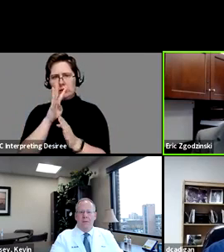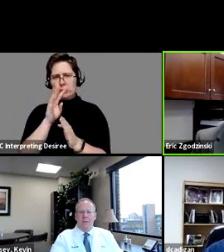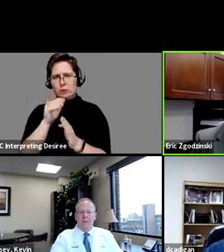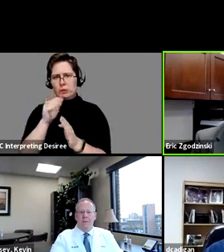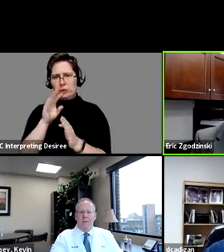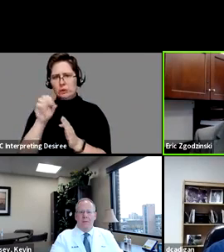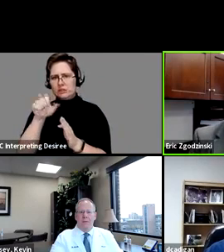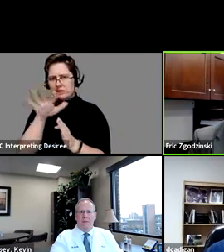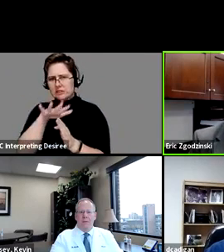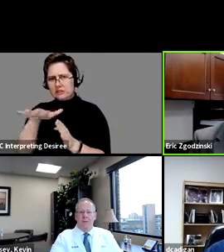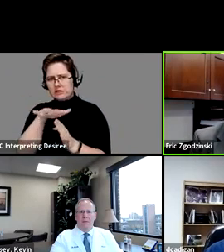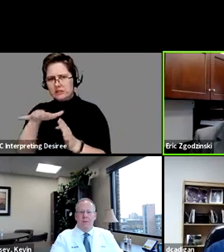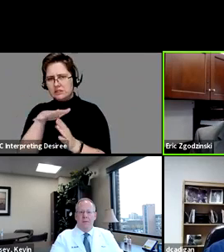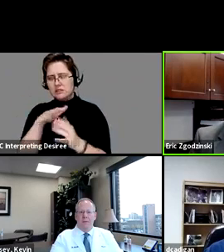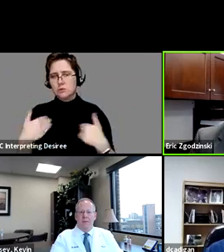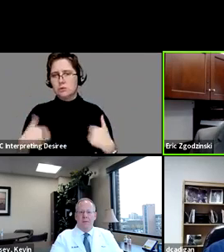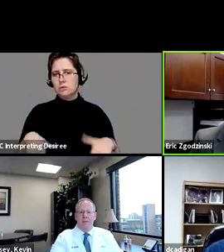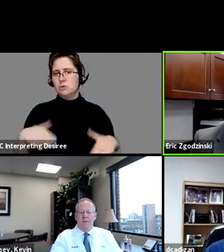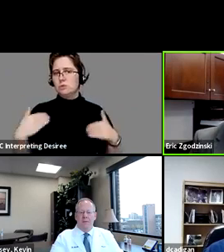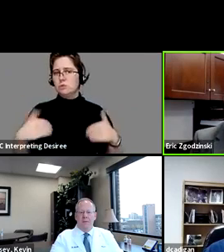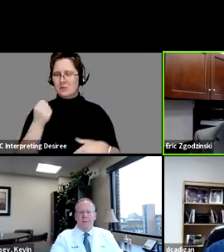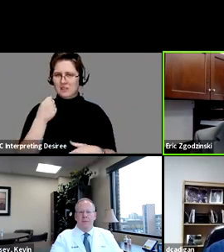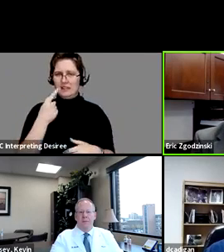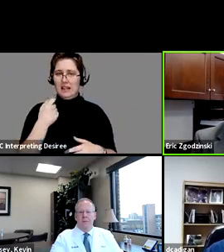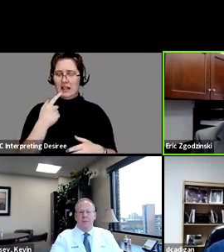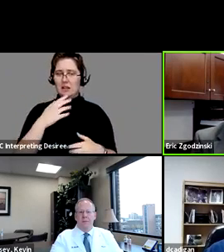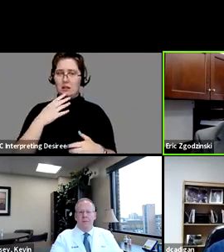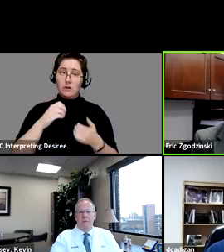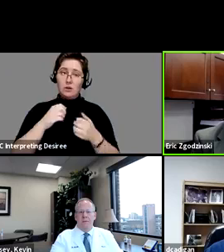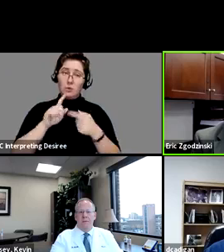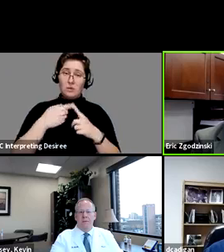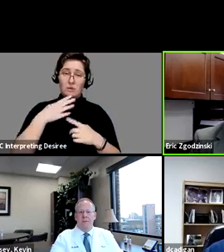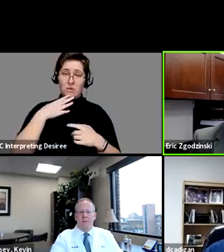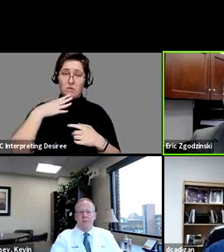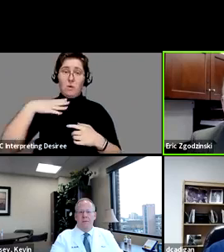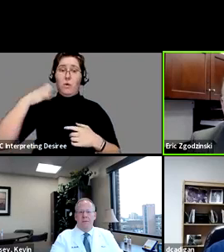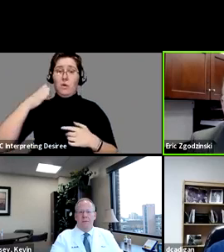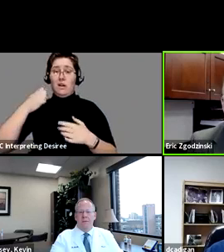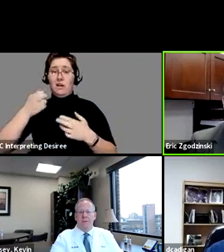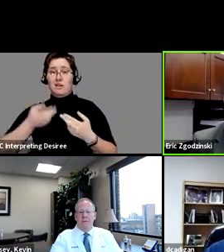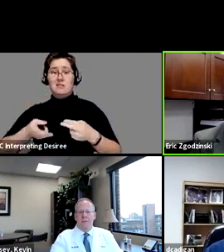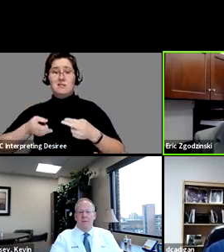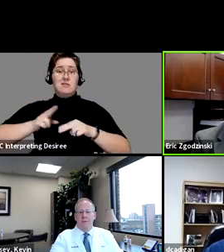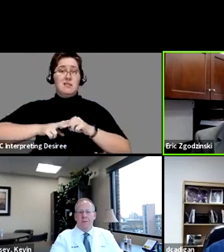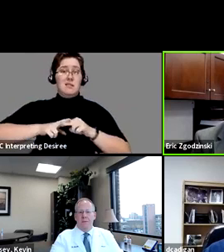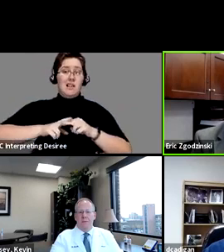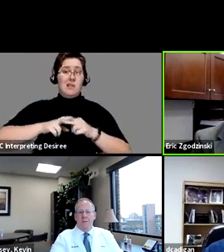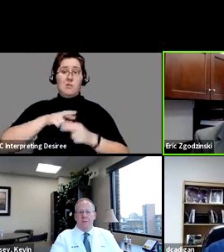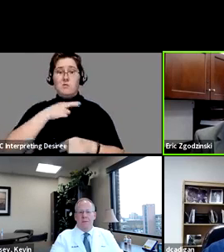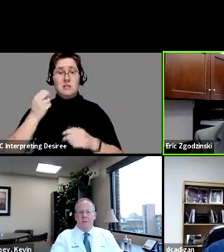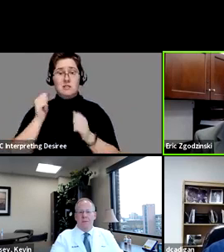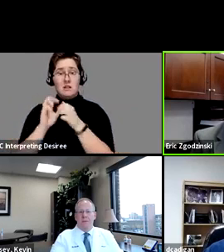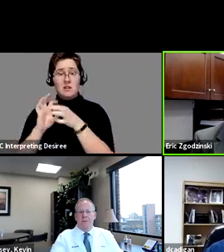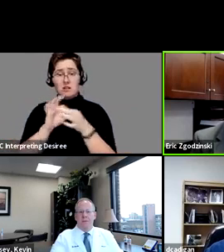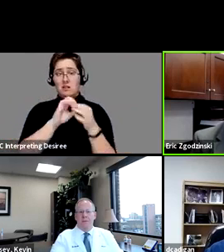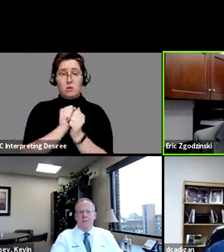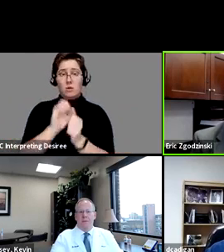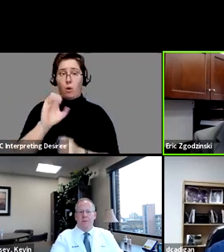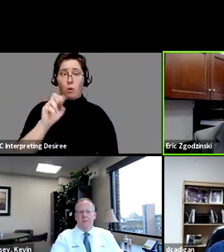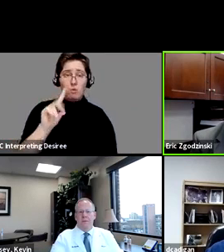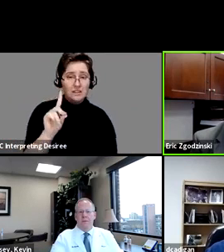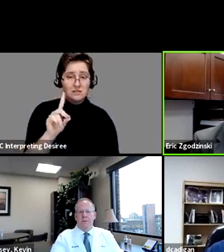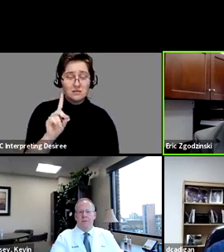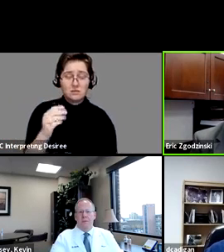40s. And again, we understand with age comes increased issues with COVID possibly. So again,